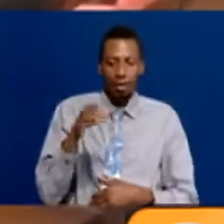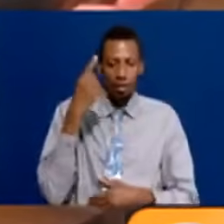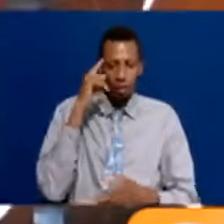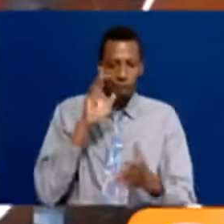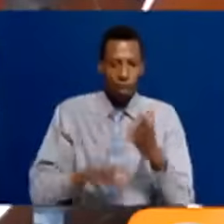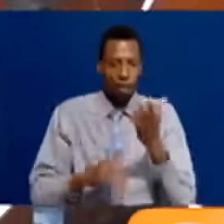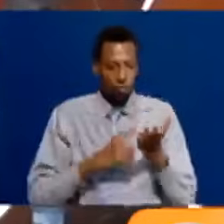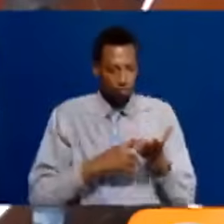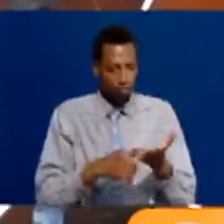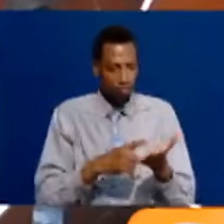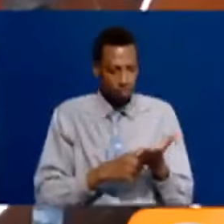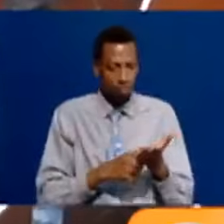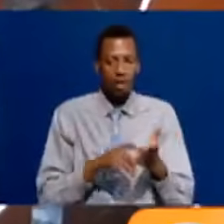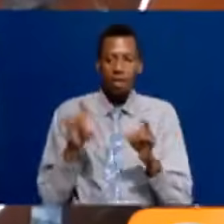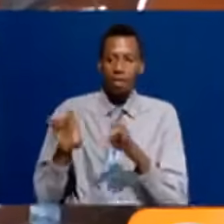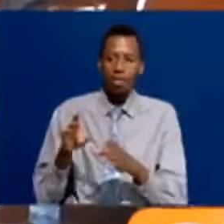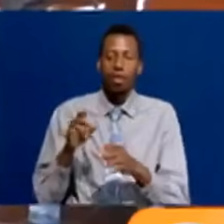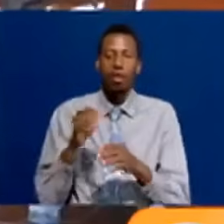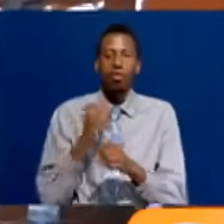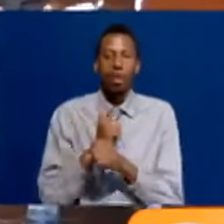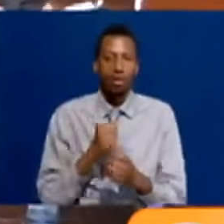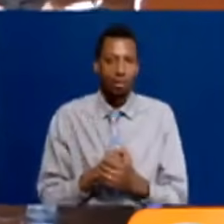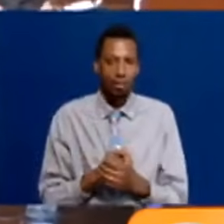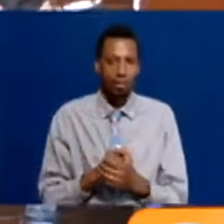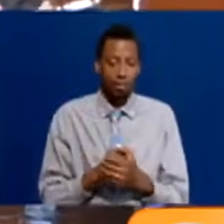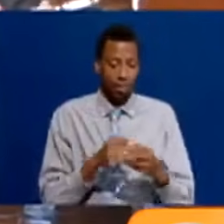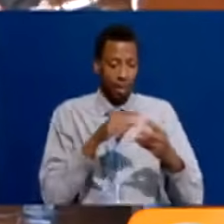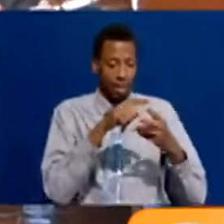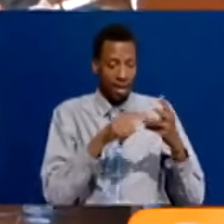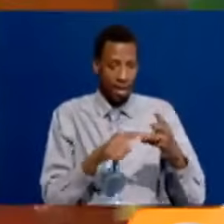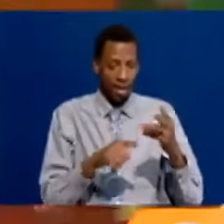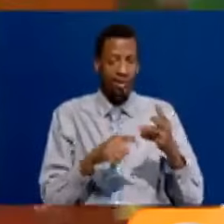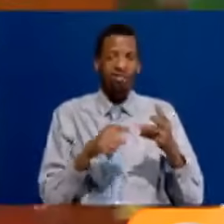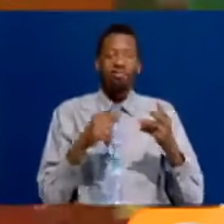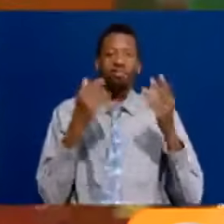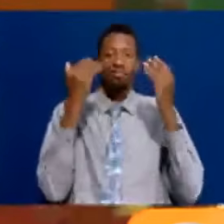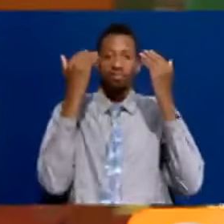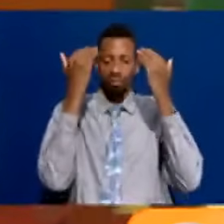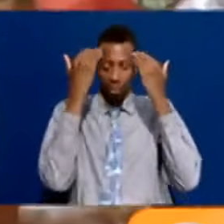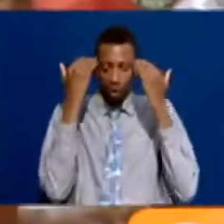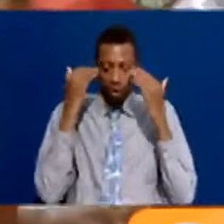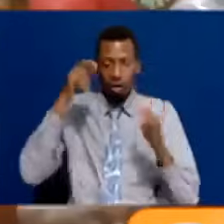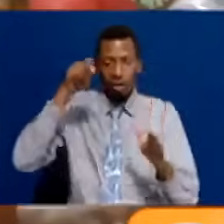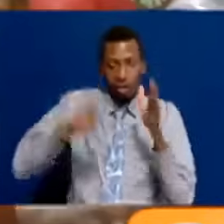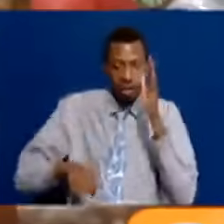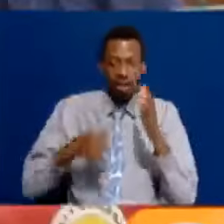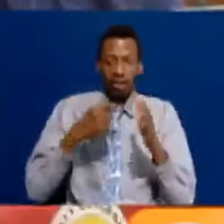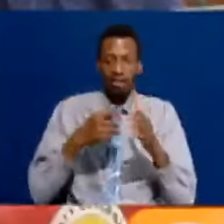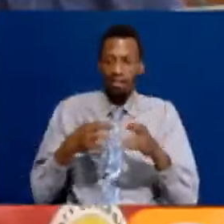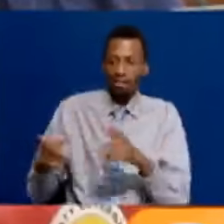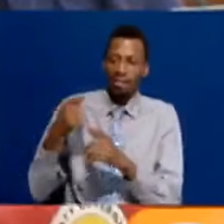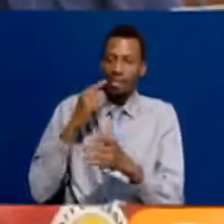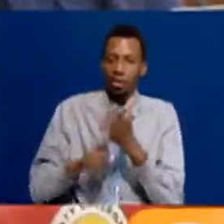of Appeal judges Jamila Mohammed, Luka Kimaru and Agri Mushalule dismissed the governor's plea, saying her case